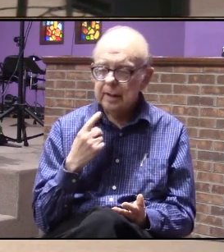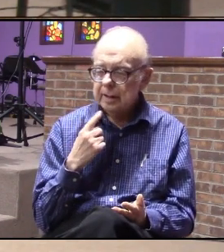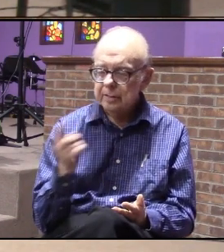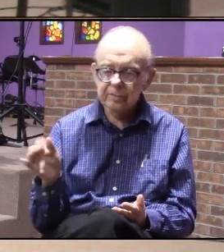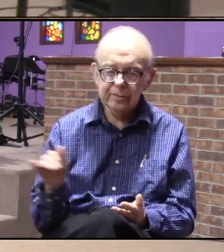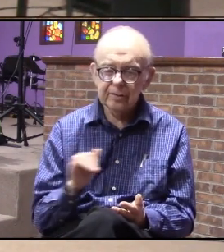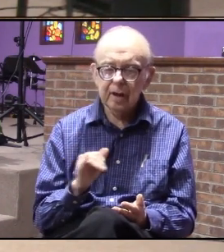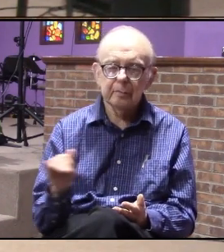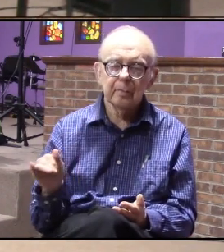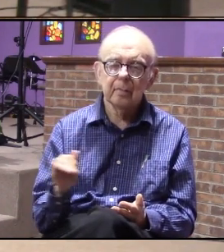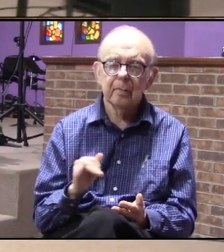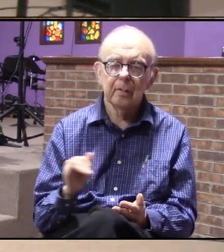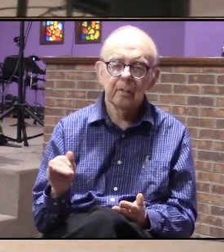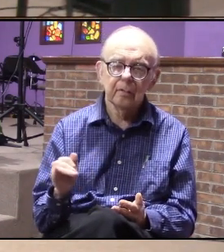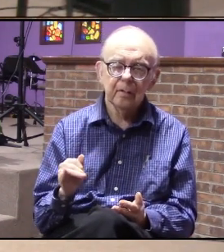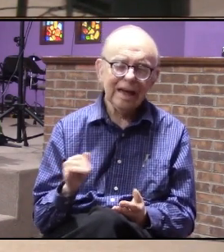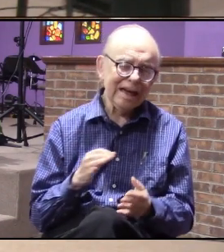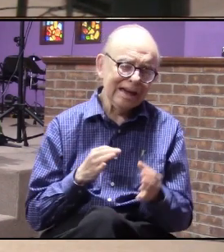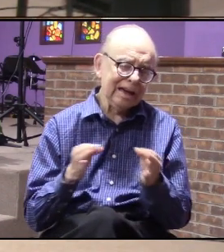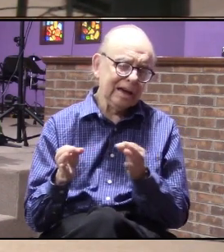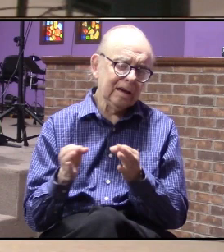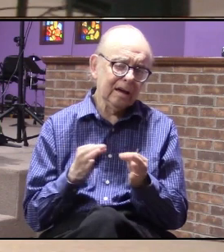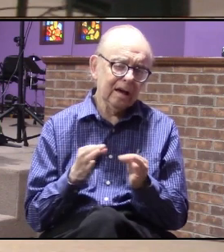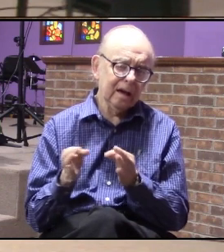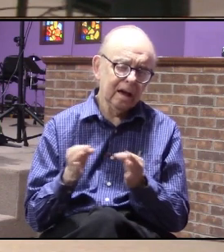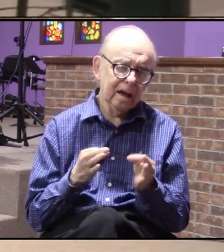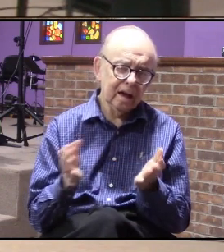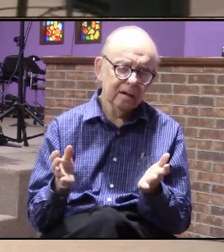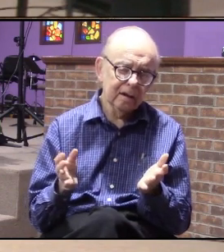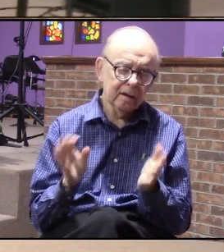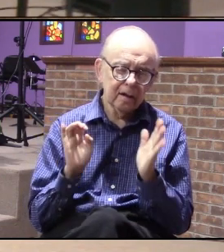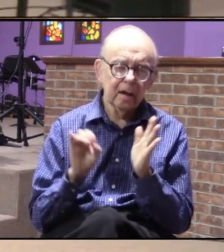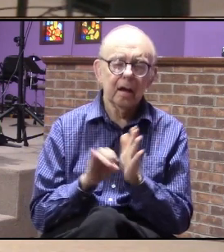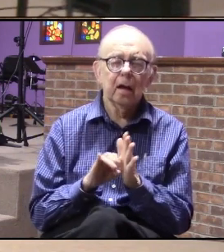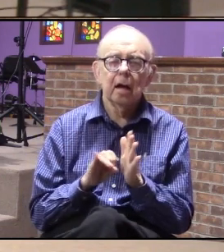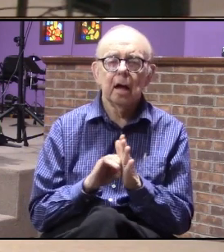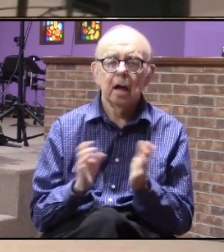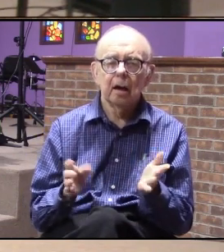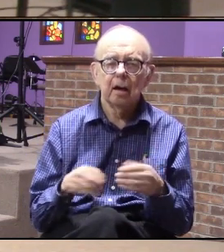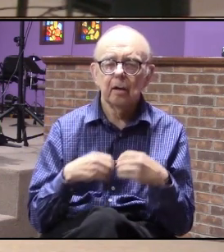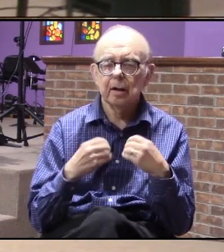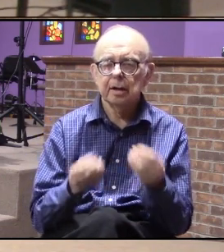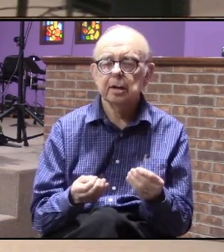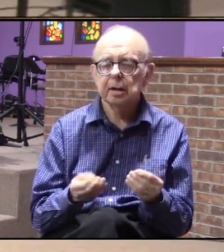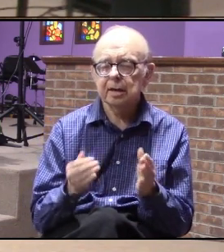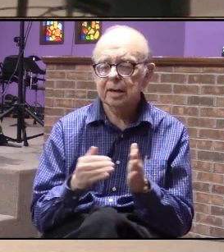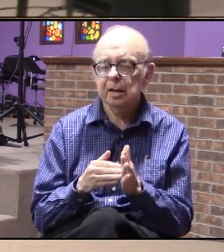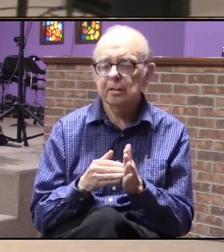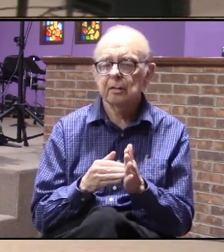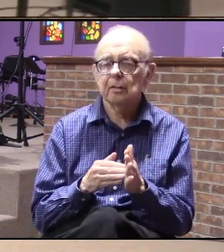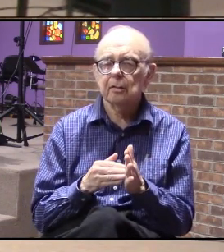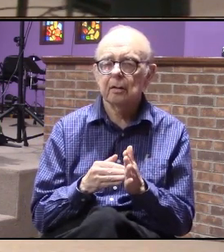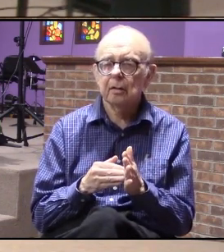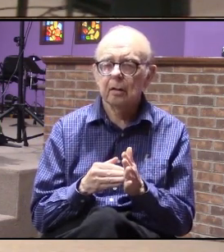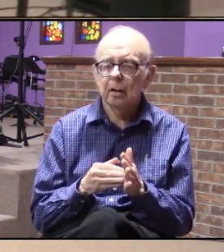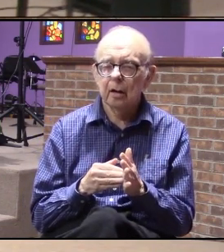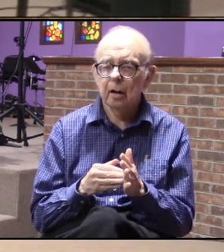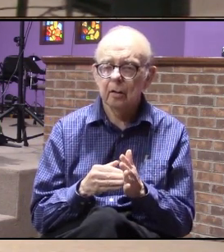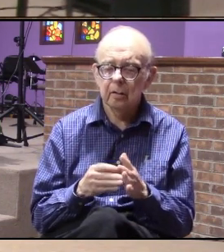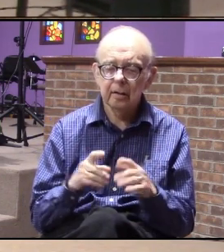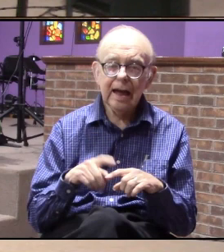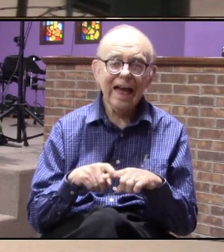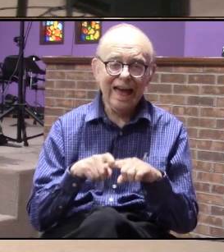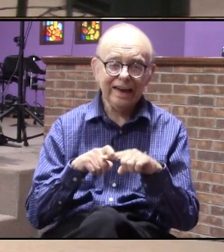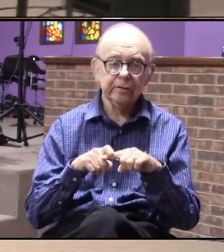same definition or same illustration. And so let me give it to you again. An